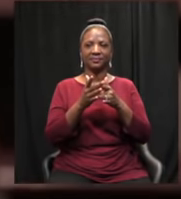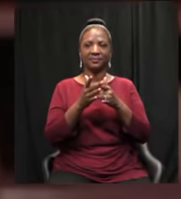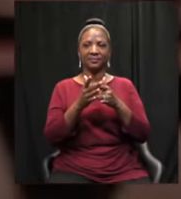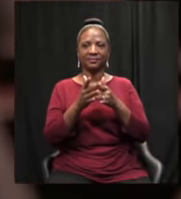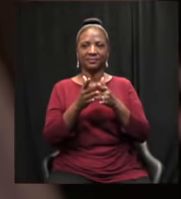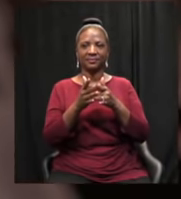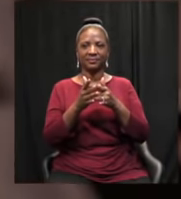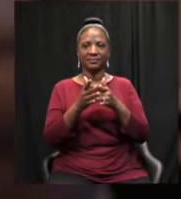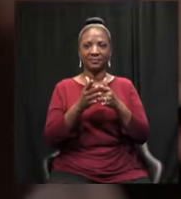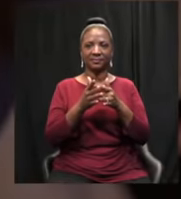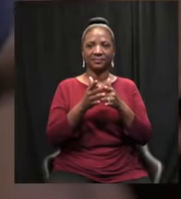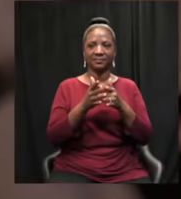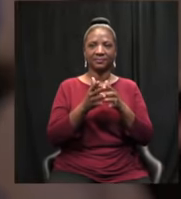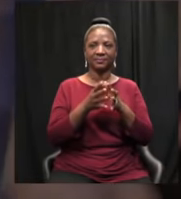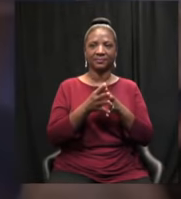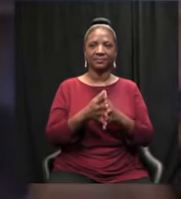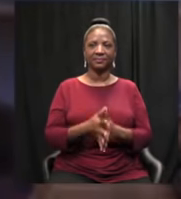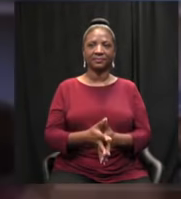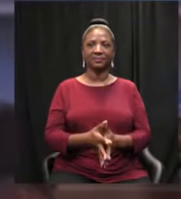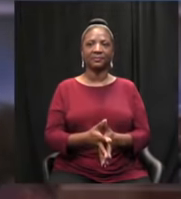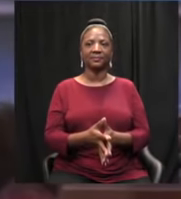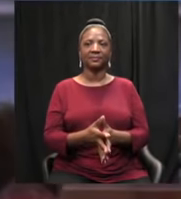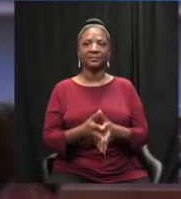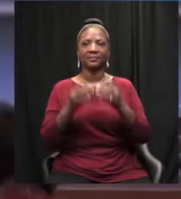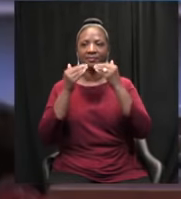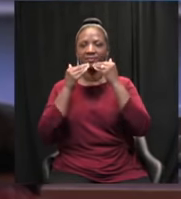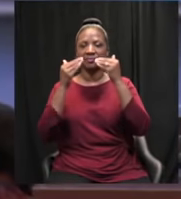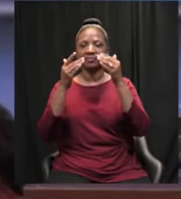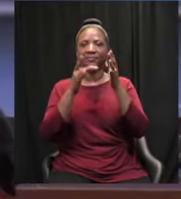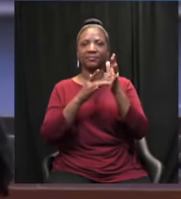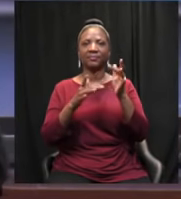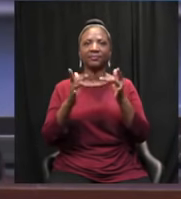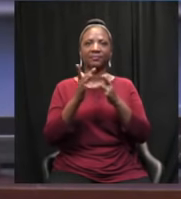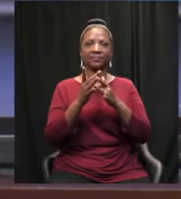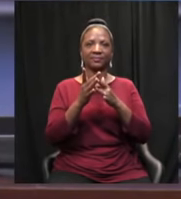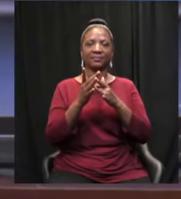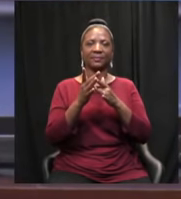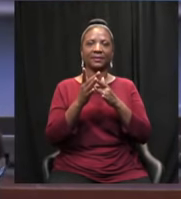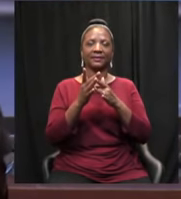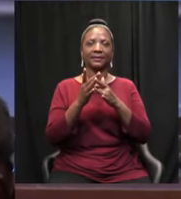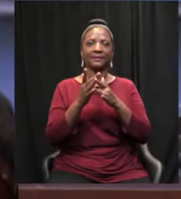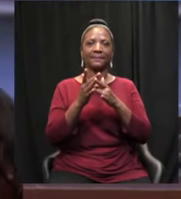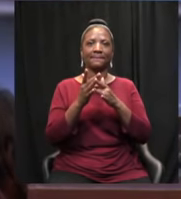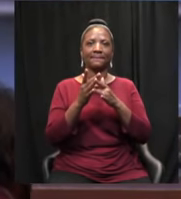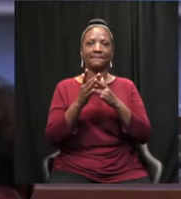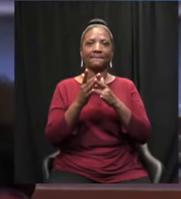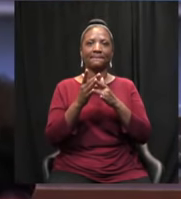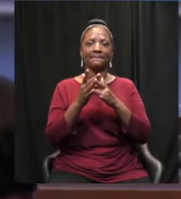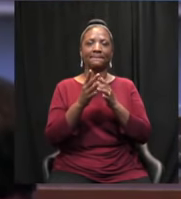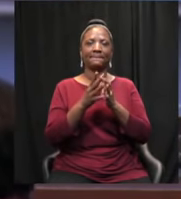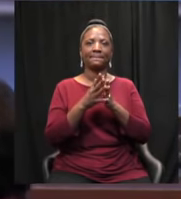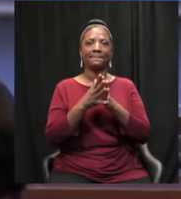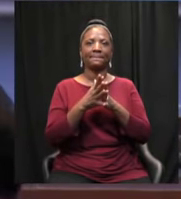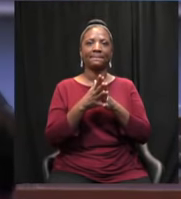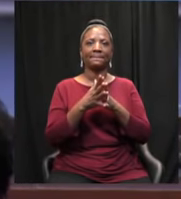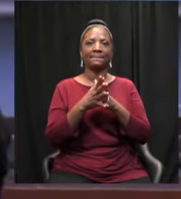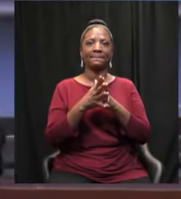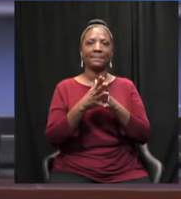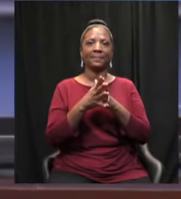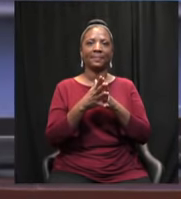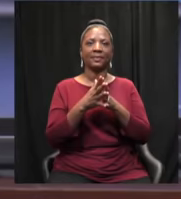you, Jesus. Thank you, Jesus. Thank you, Jesus. Thank you,